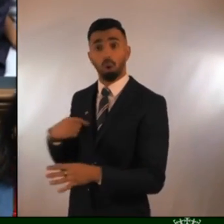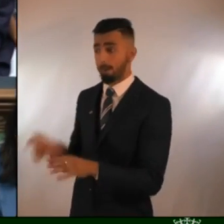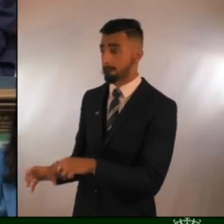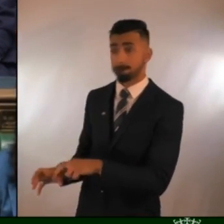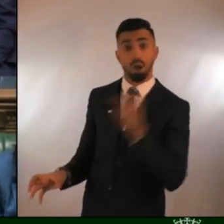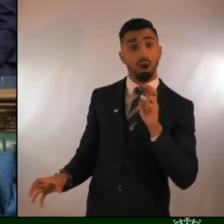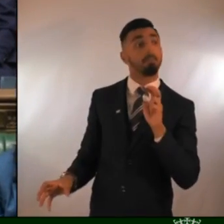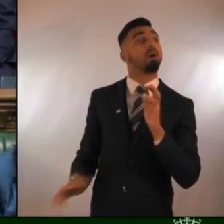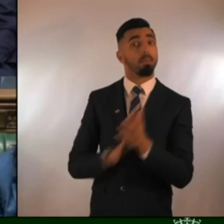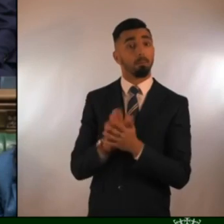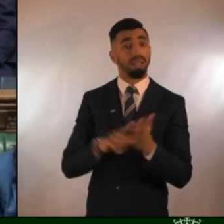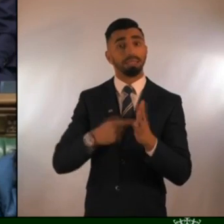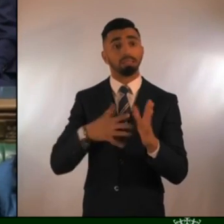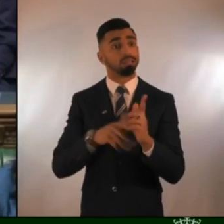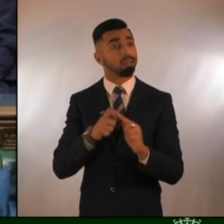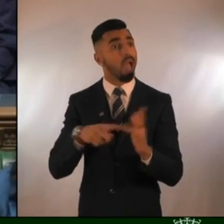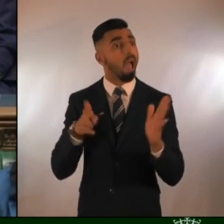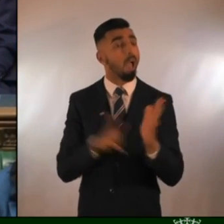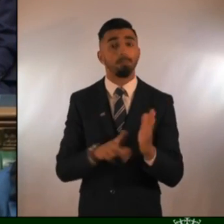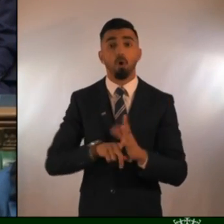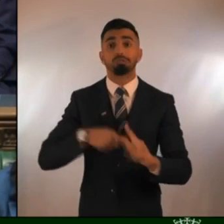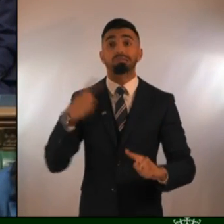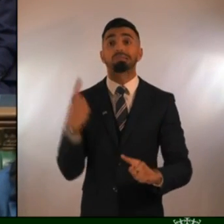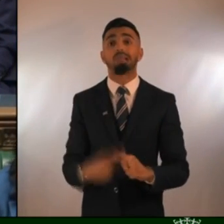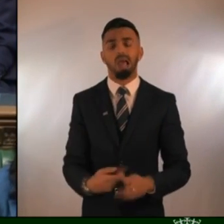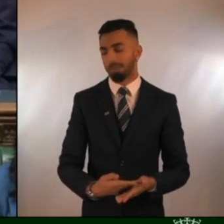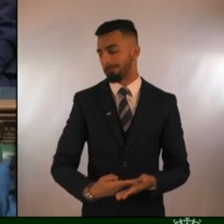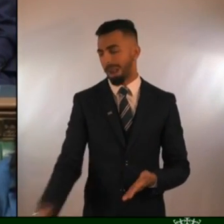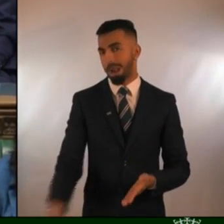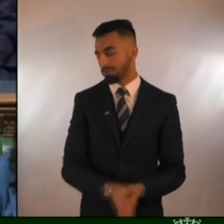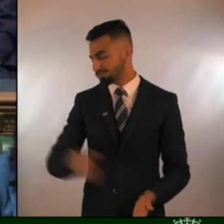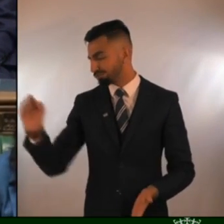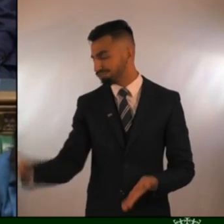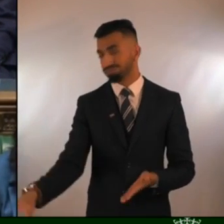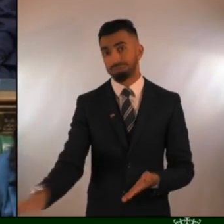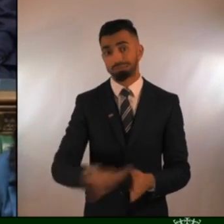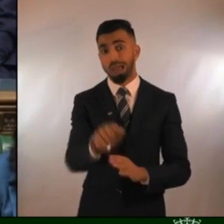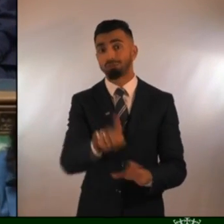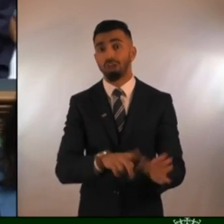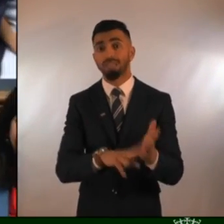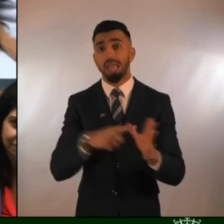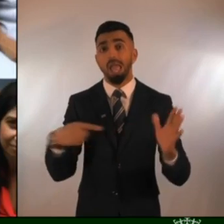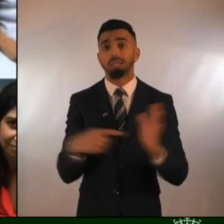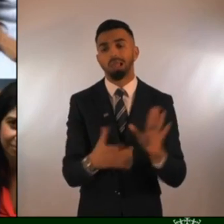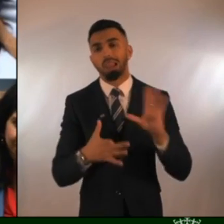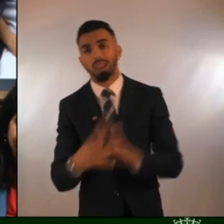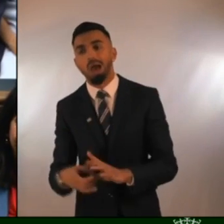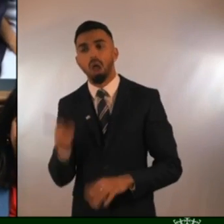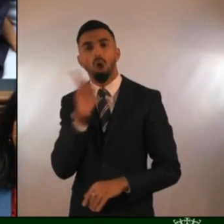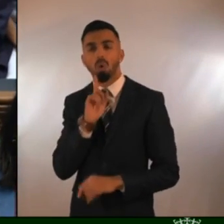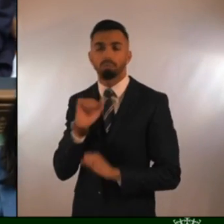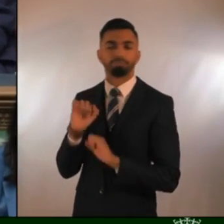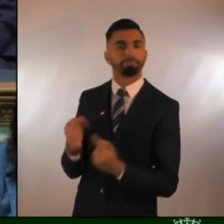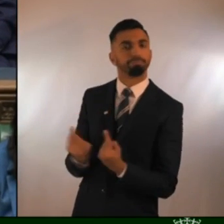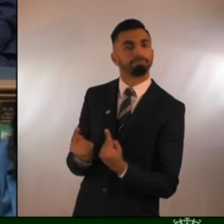January next year, there will be no VAT whatsoever on women's sanitary products. And I congratulate all members and right honourable members